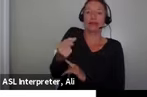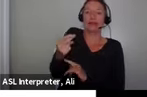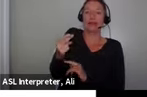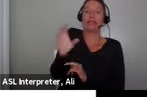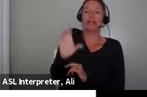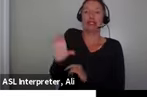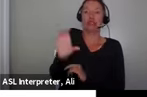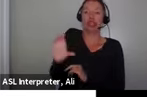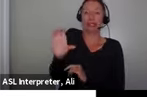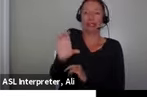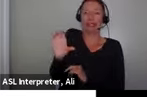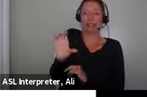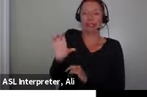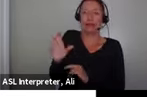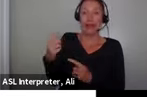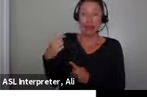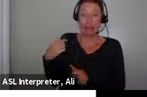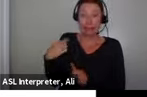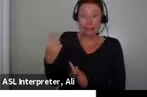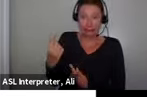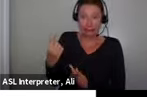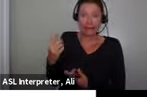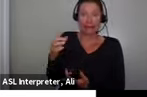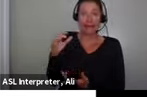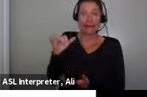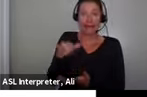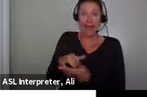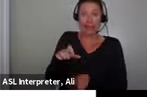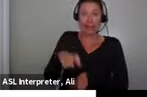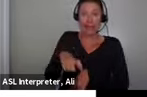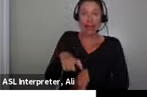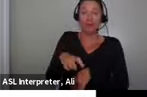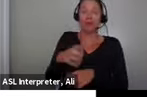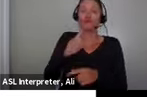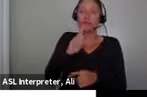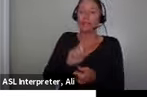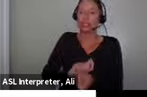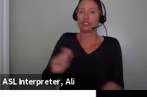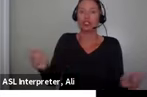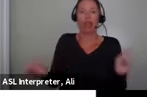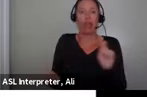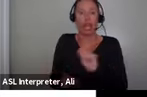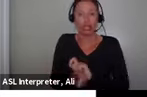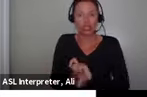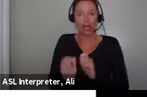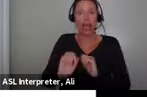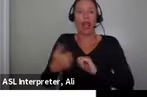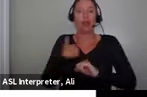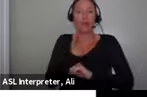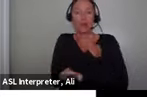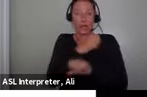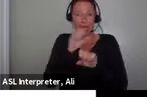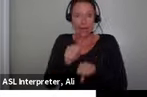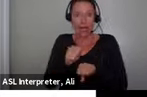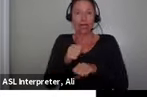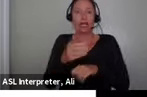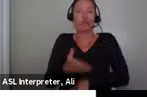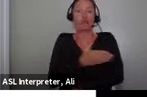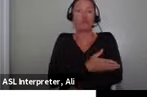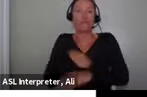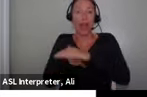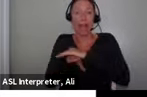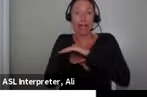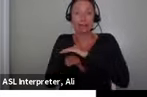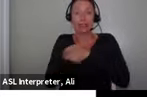there have been a lot of changes towards improving access for people with disabilities and